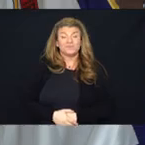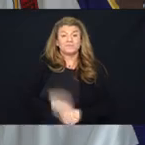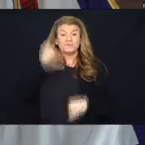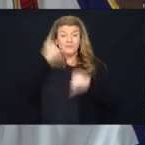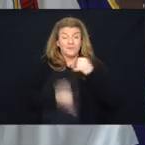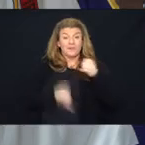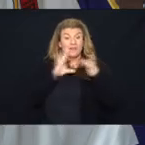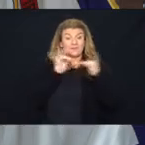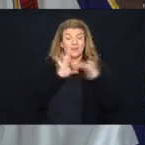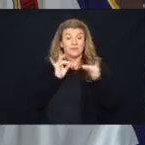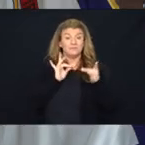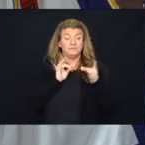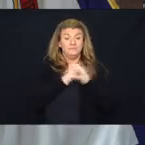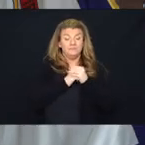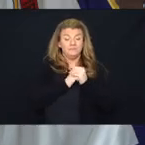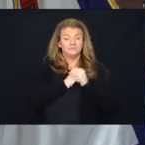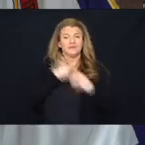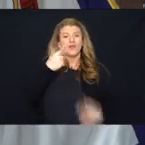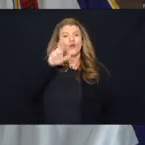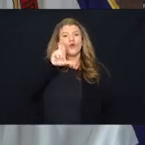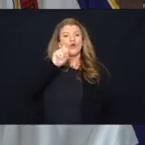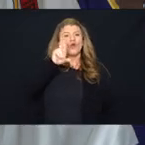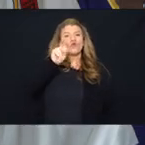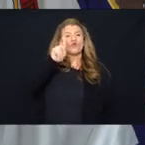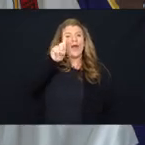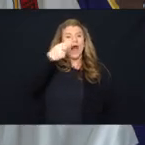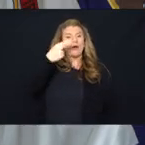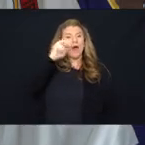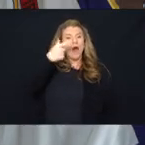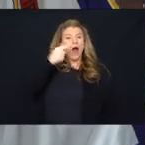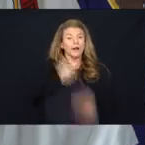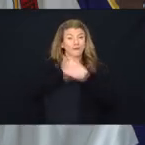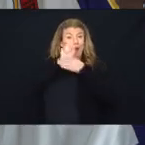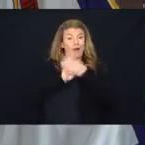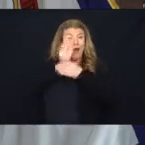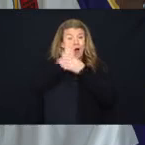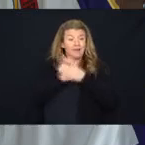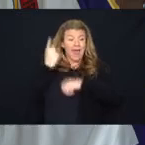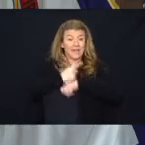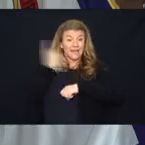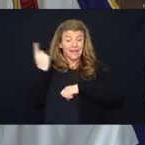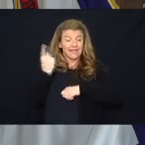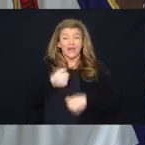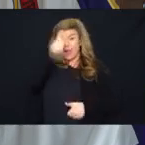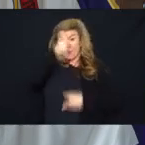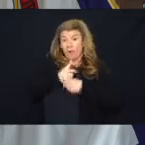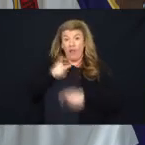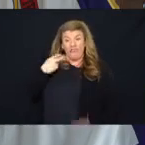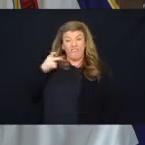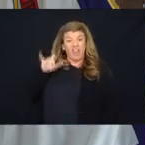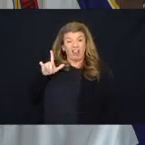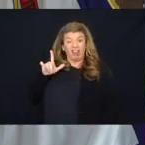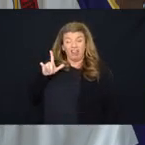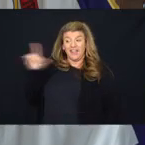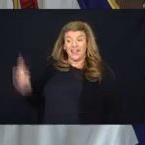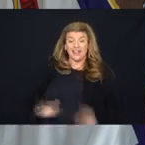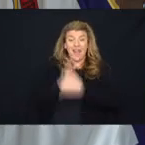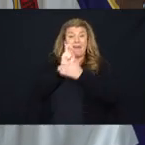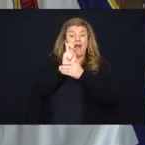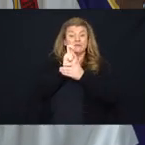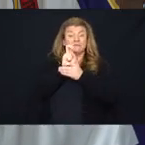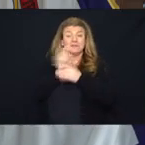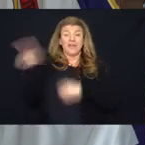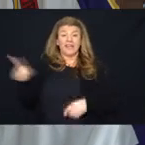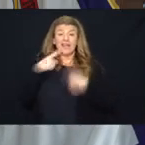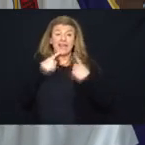Last thing I have, Groundhog Day. Groundhog Day, Brother Phil came out and said we're